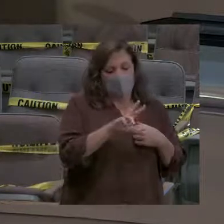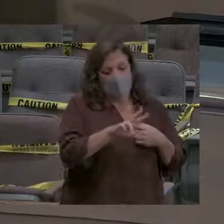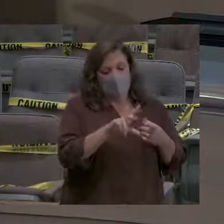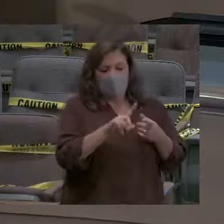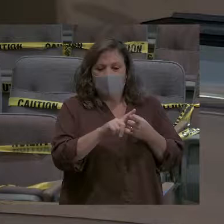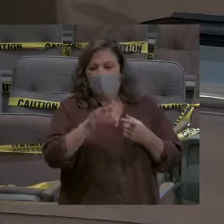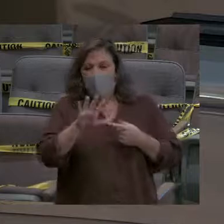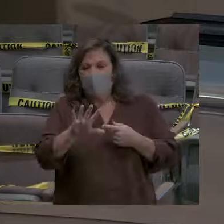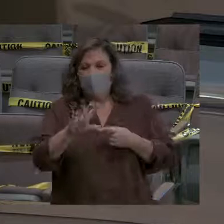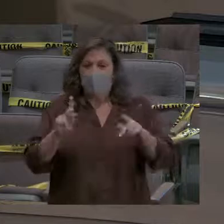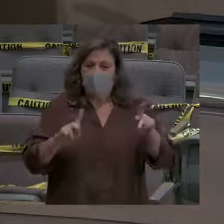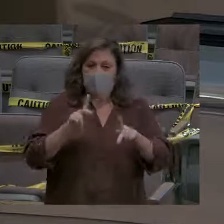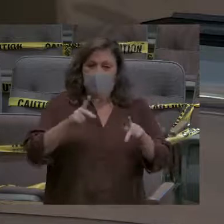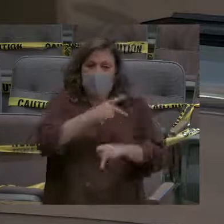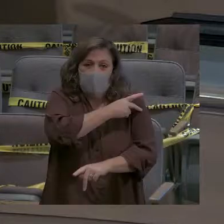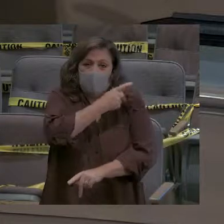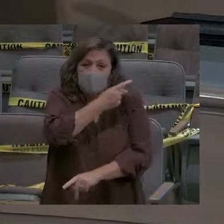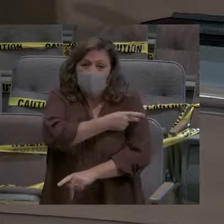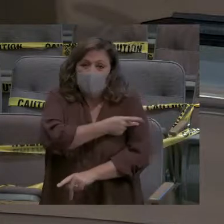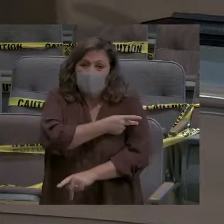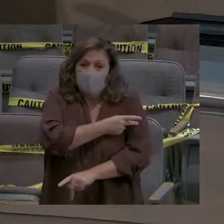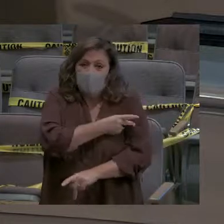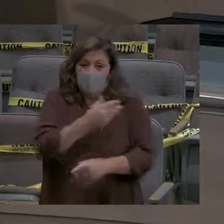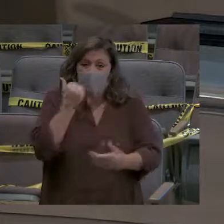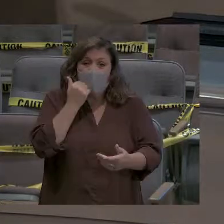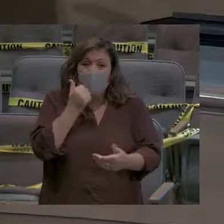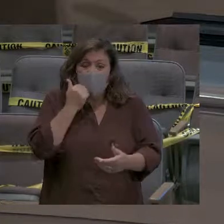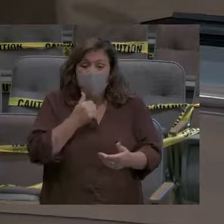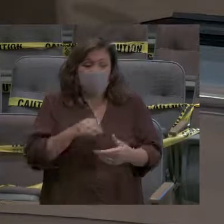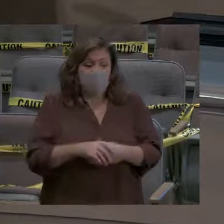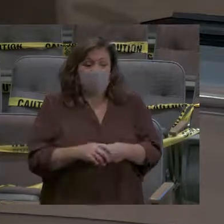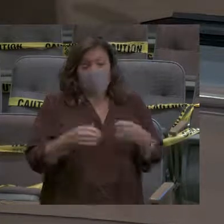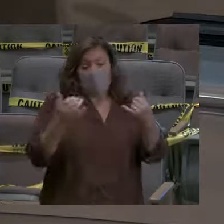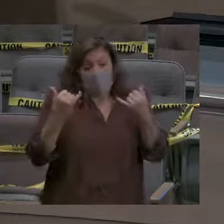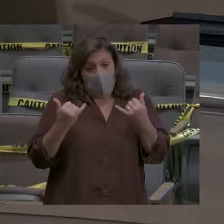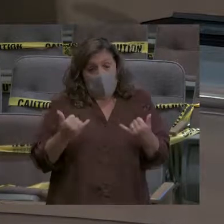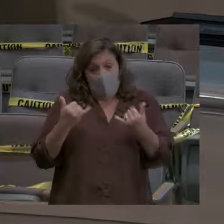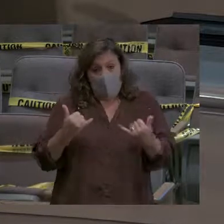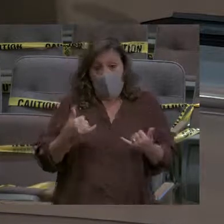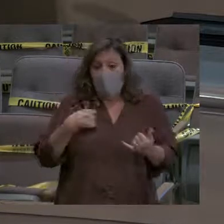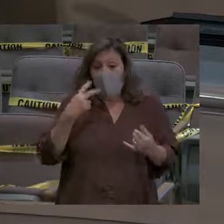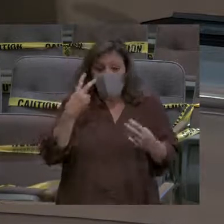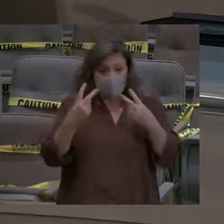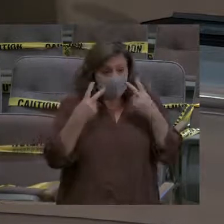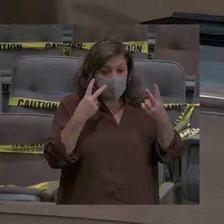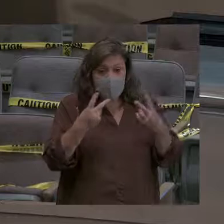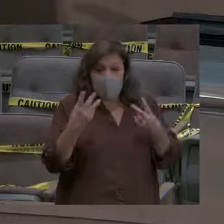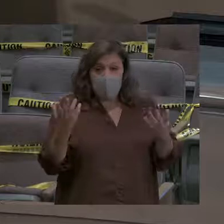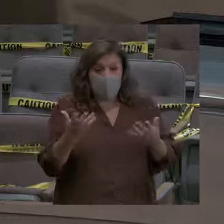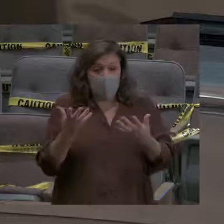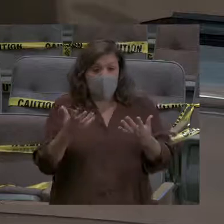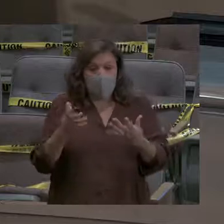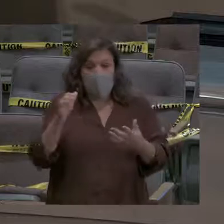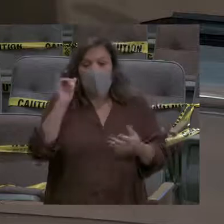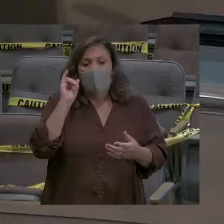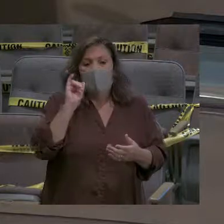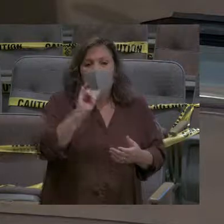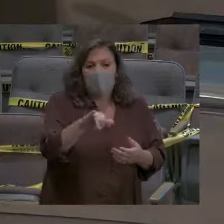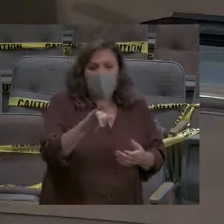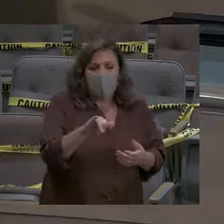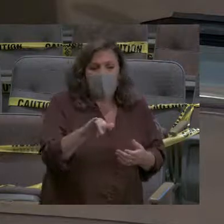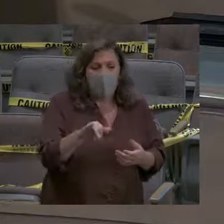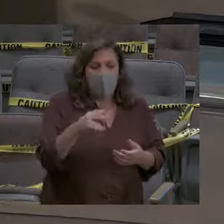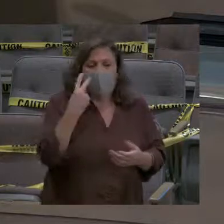What we're presently observing is, I think, very much reflective of what